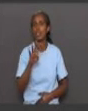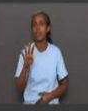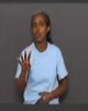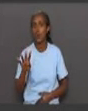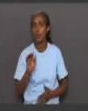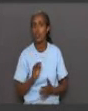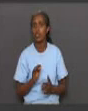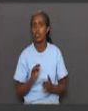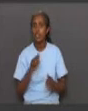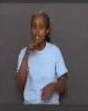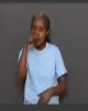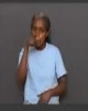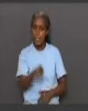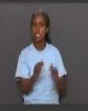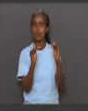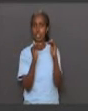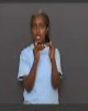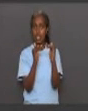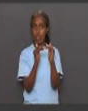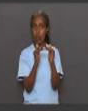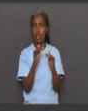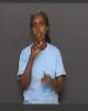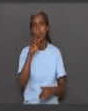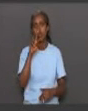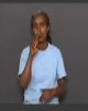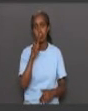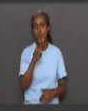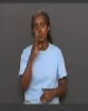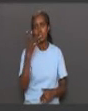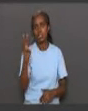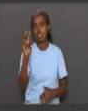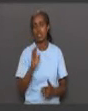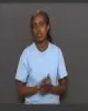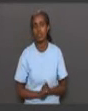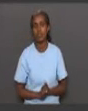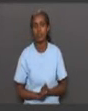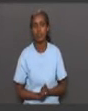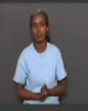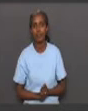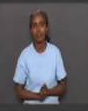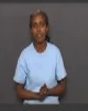of 24, it must be equal to 16.